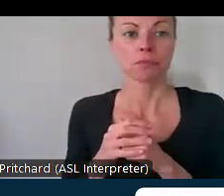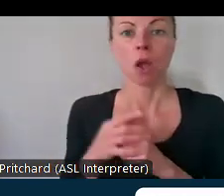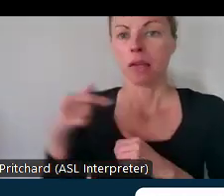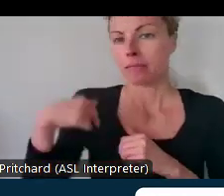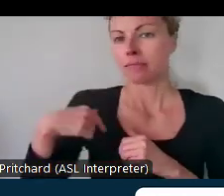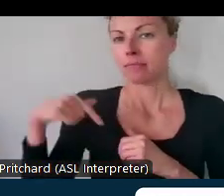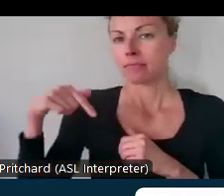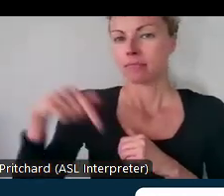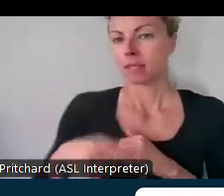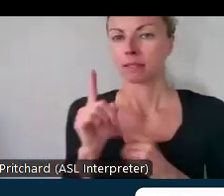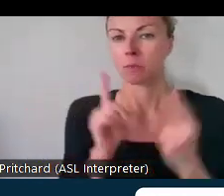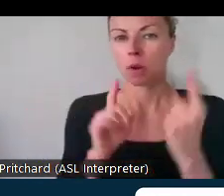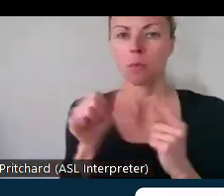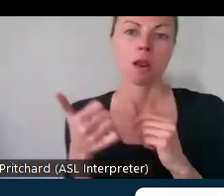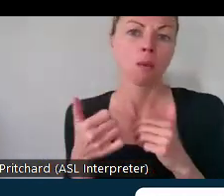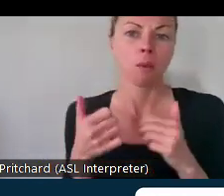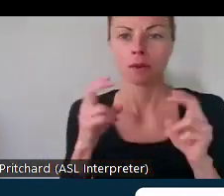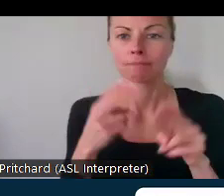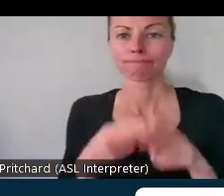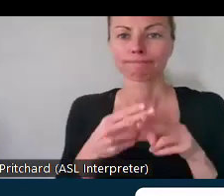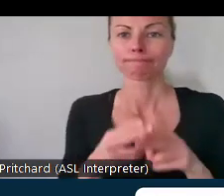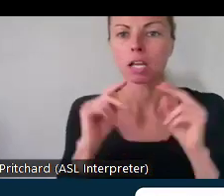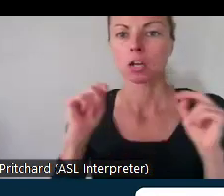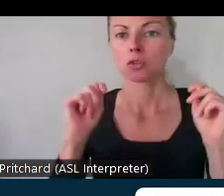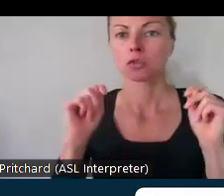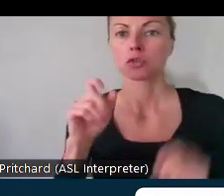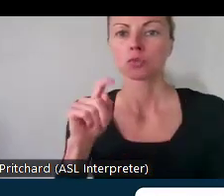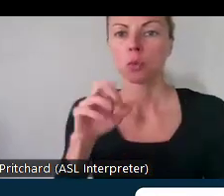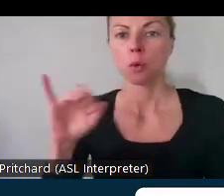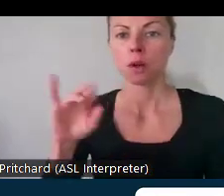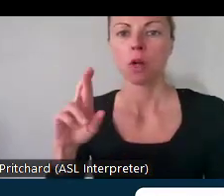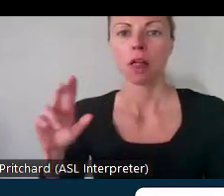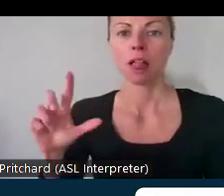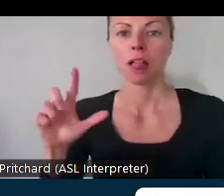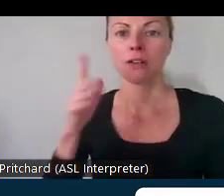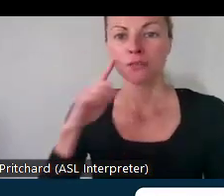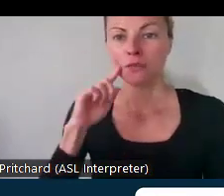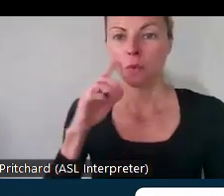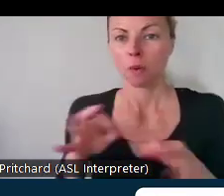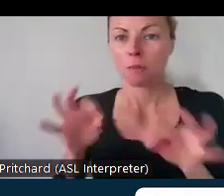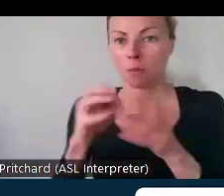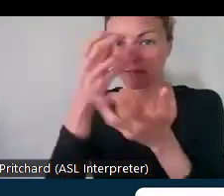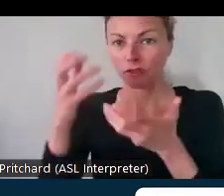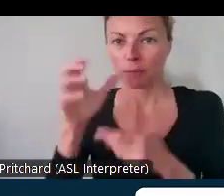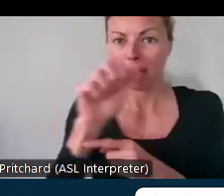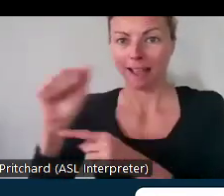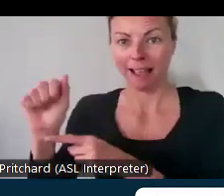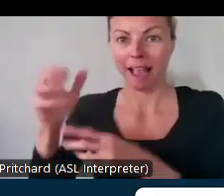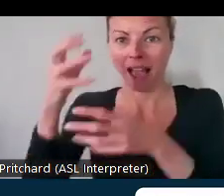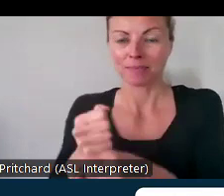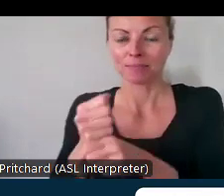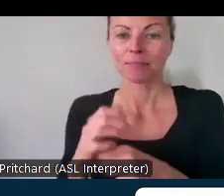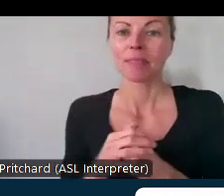101 or a tutorial on the key underpinnings of today's AAAs. Our hope this morning is to build